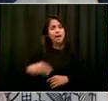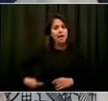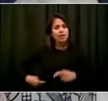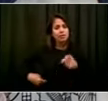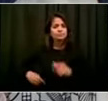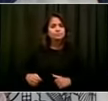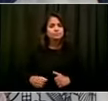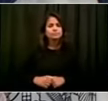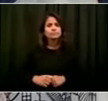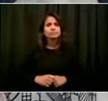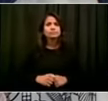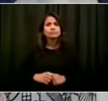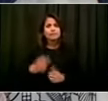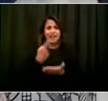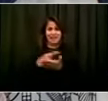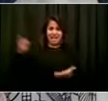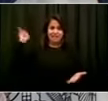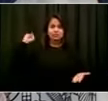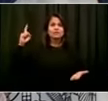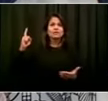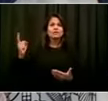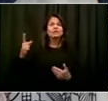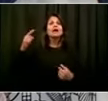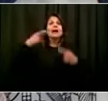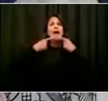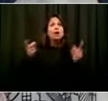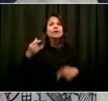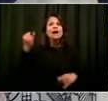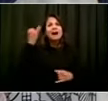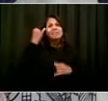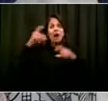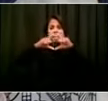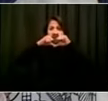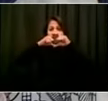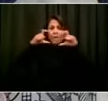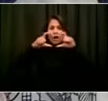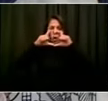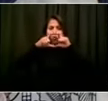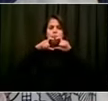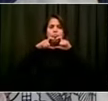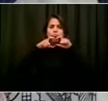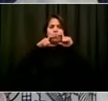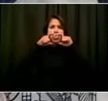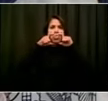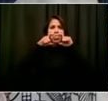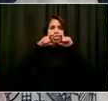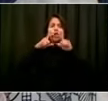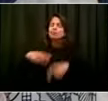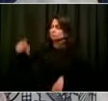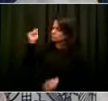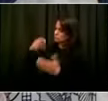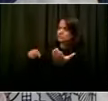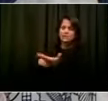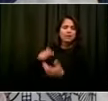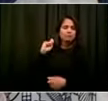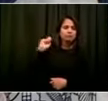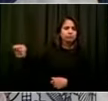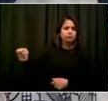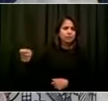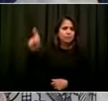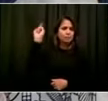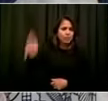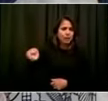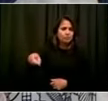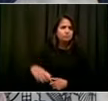to wear face coverings in the zip codes with high infection rates. But I'm wondering if there's any plans to deploy that kind of enforcement at